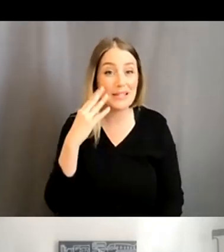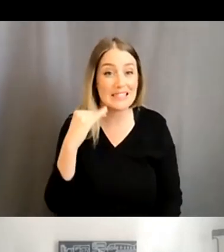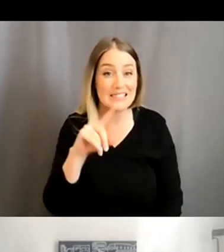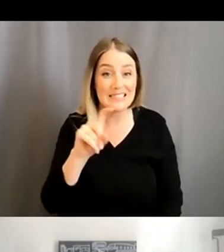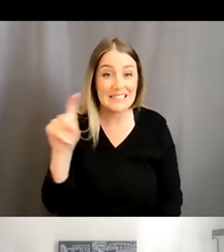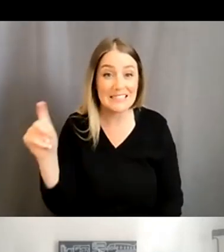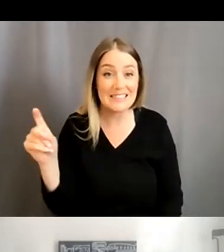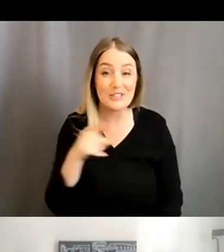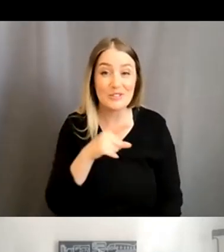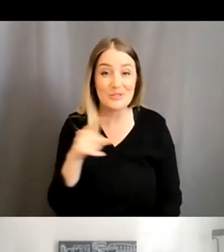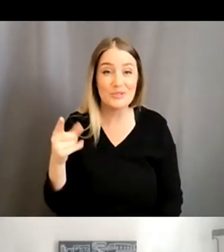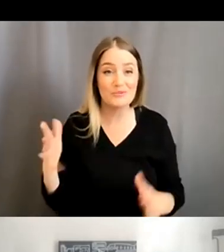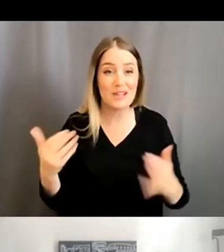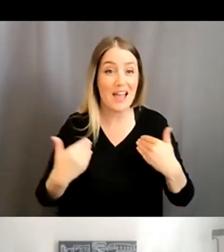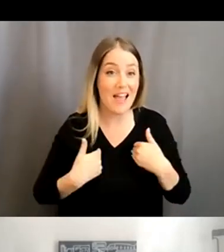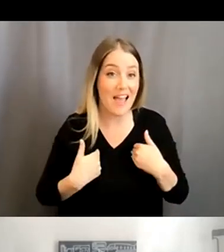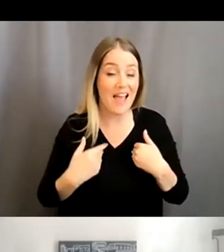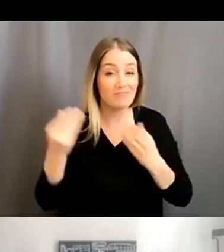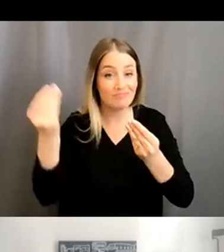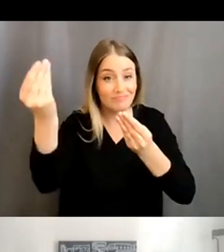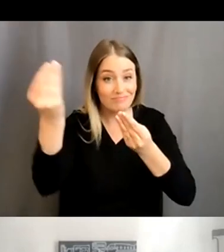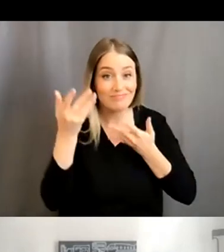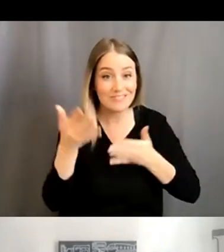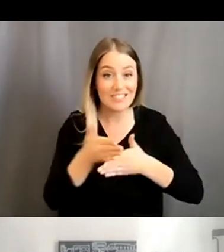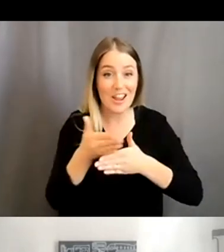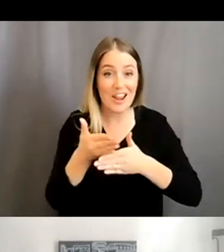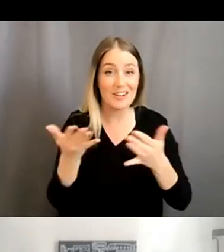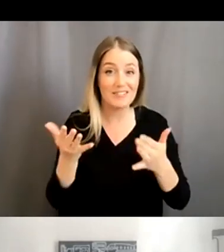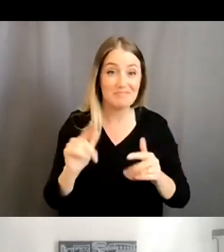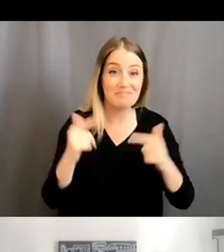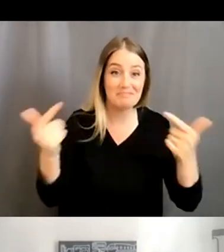experiences that you've had that you want to share.